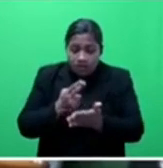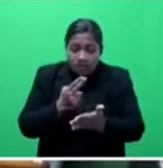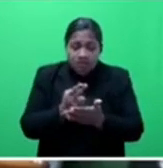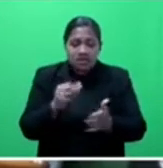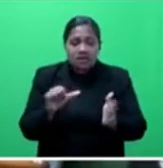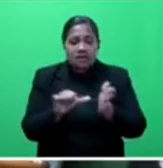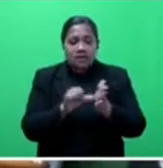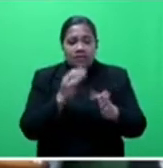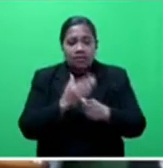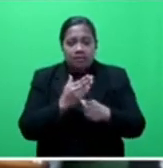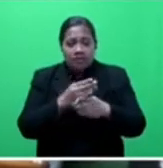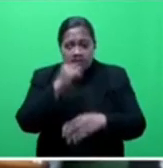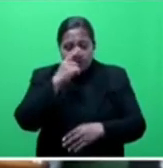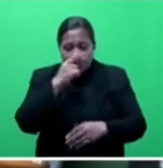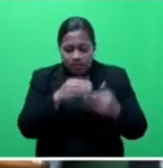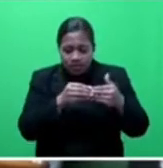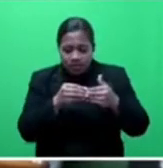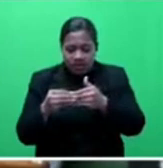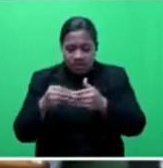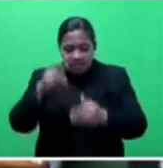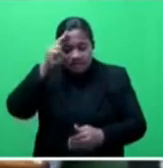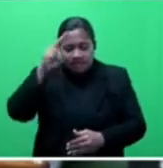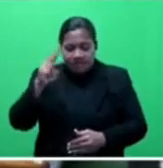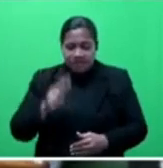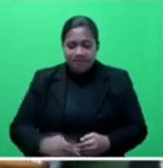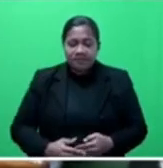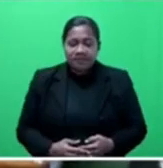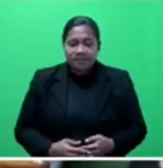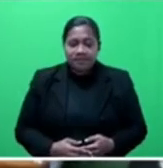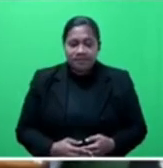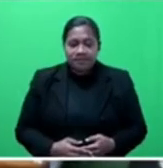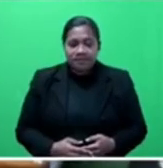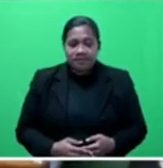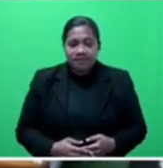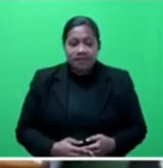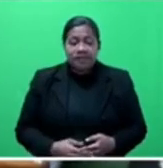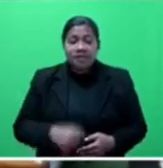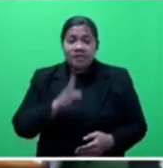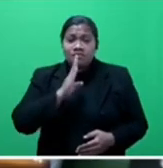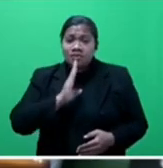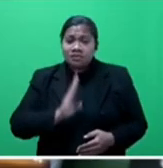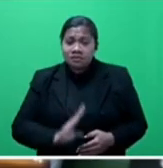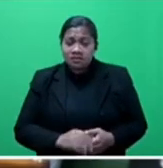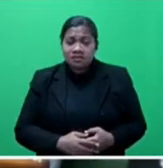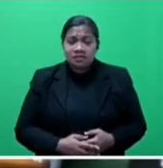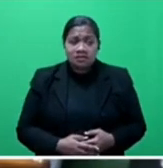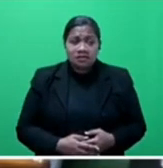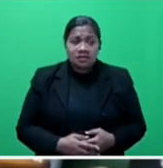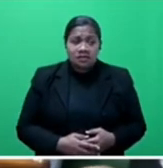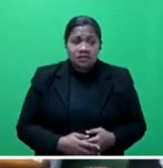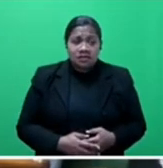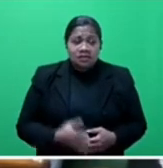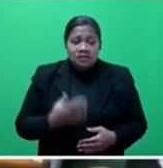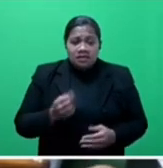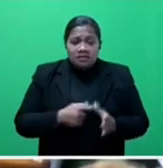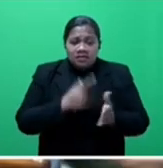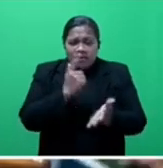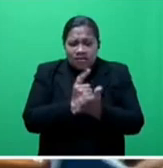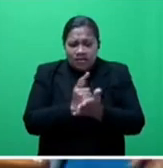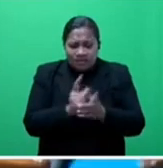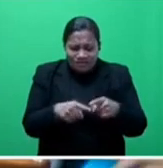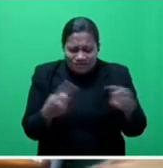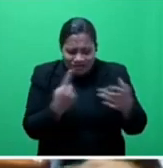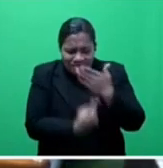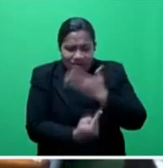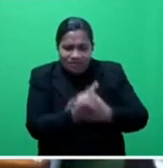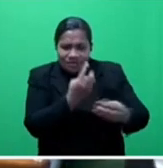great nation of ours. Sadly, there has been a lot of upheaval in SODELPA lately. People like me have